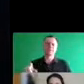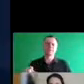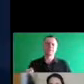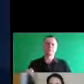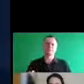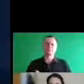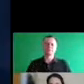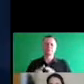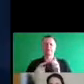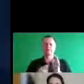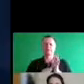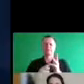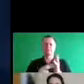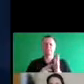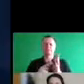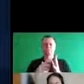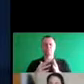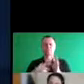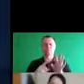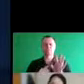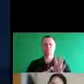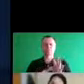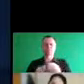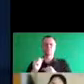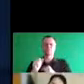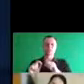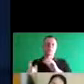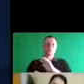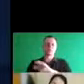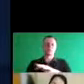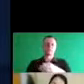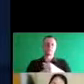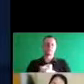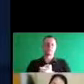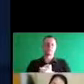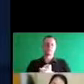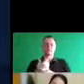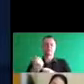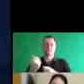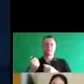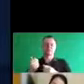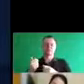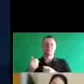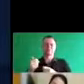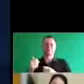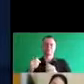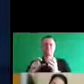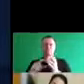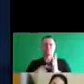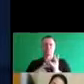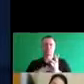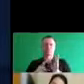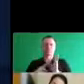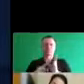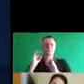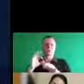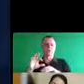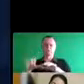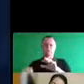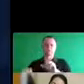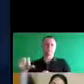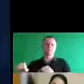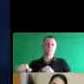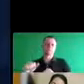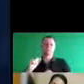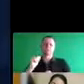runaway slaves of the Caribbean, you know, who fled into nature. And these, for me, it's the refuge that nature can offer you from